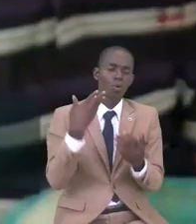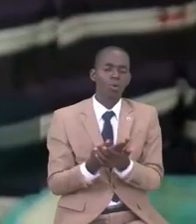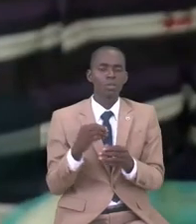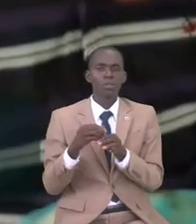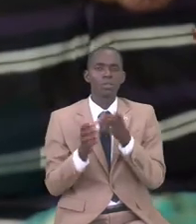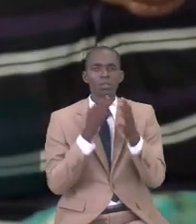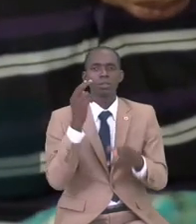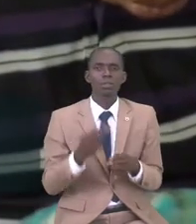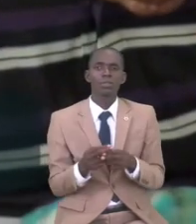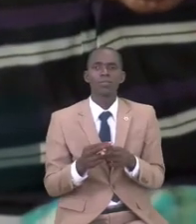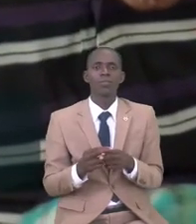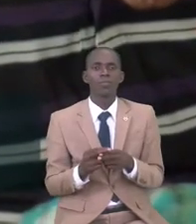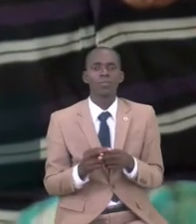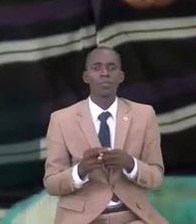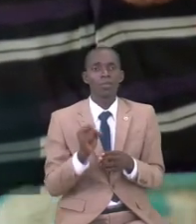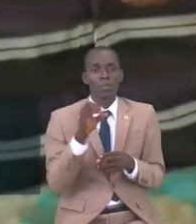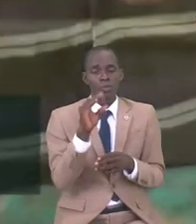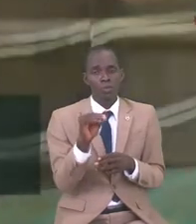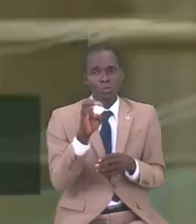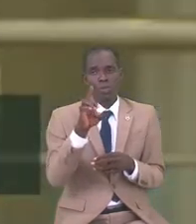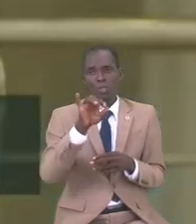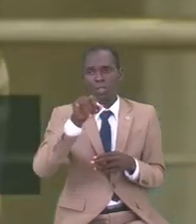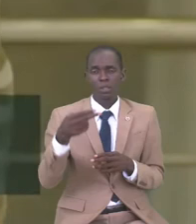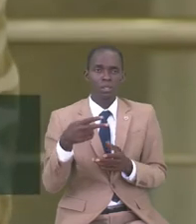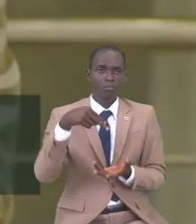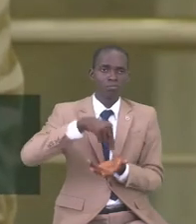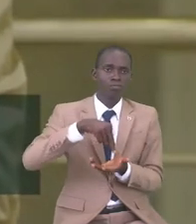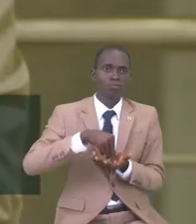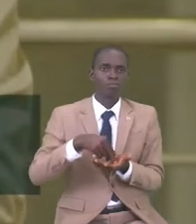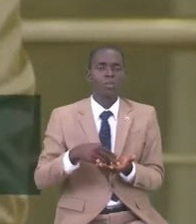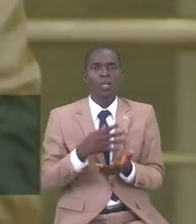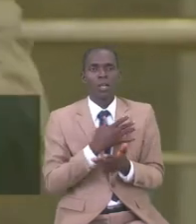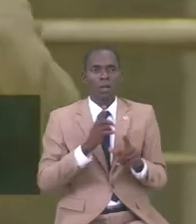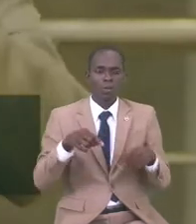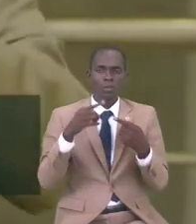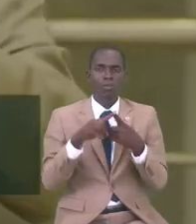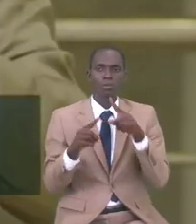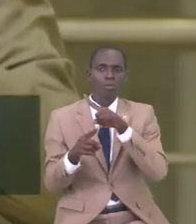name. So he arose and he went to Zarephath